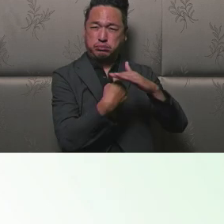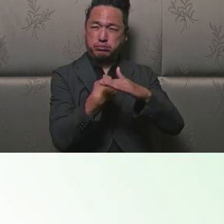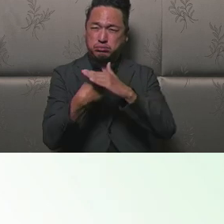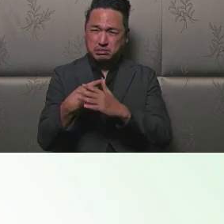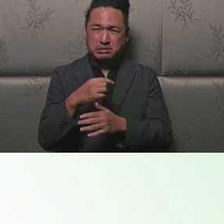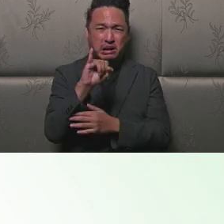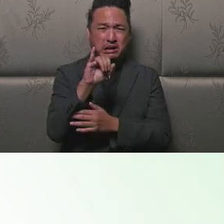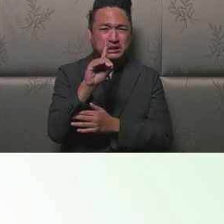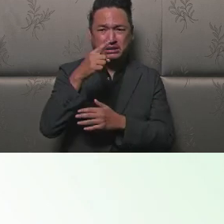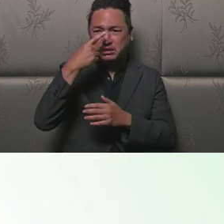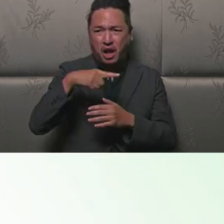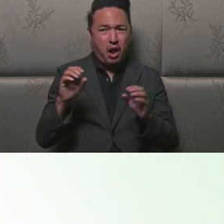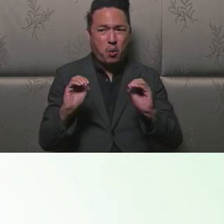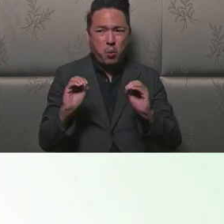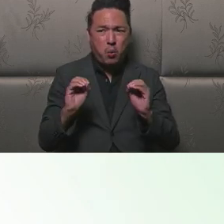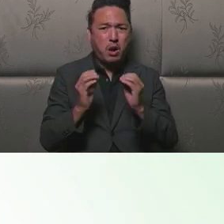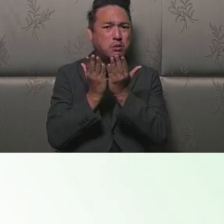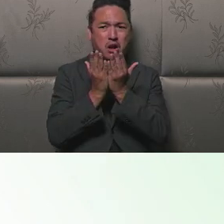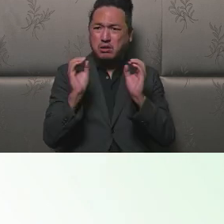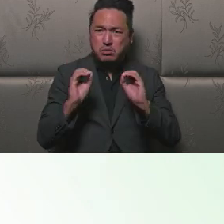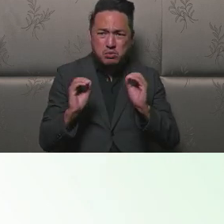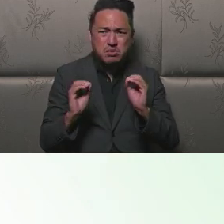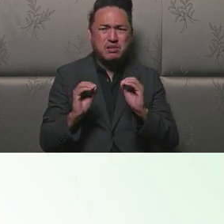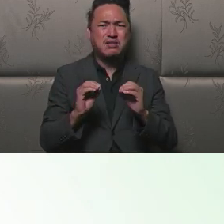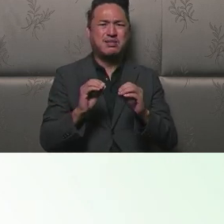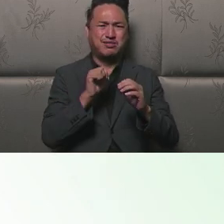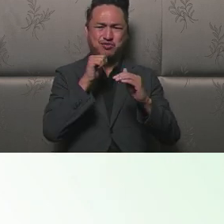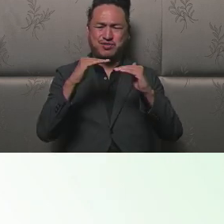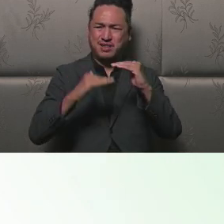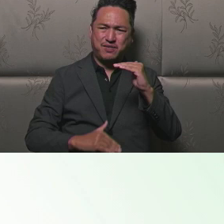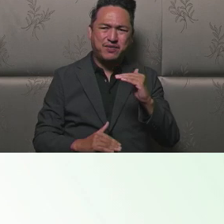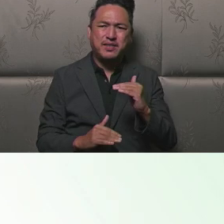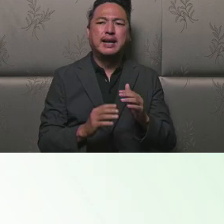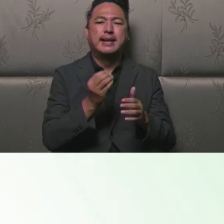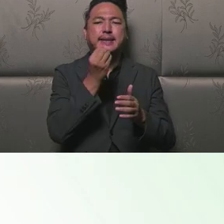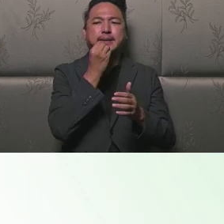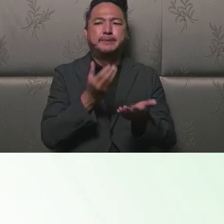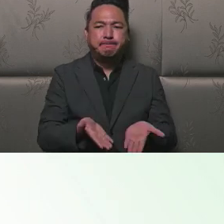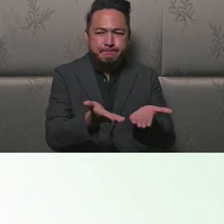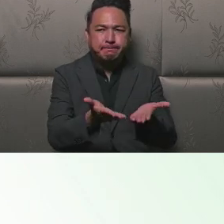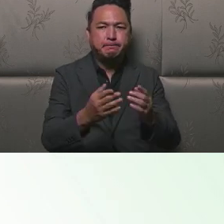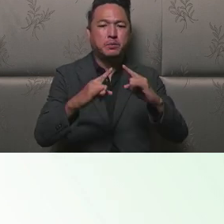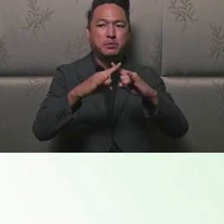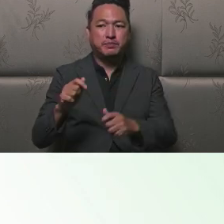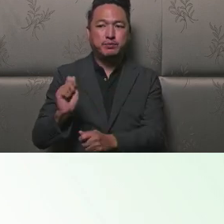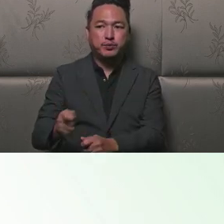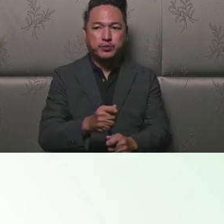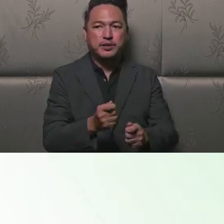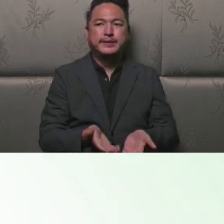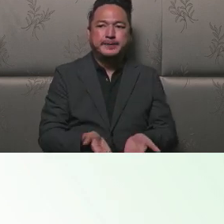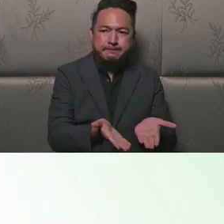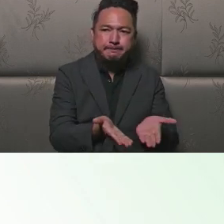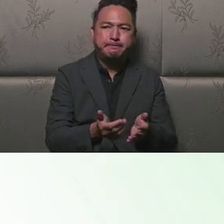rights, development, and peace. And it requires an investment that starts from the onset of an emergency